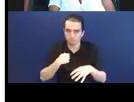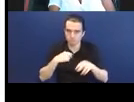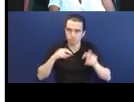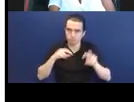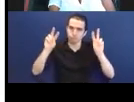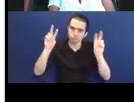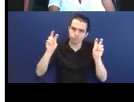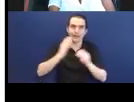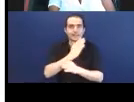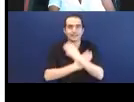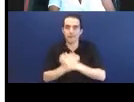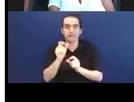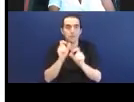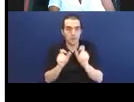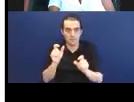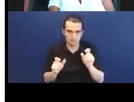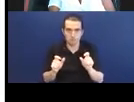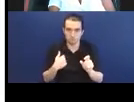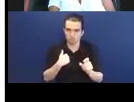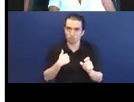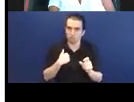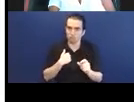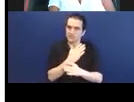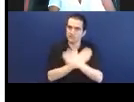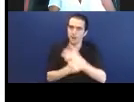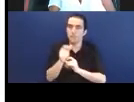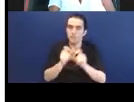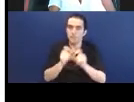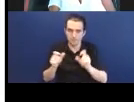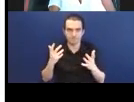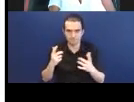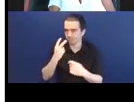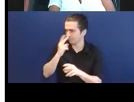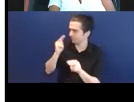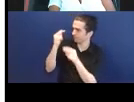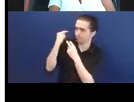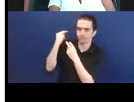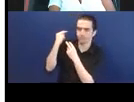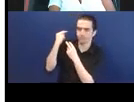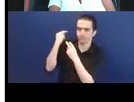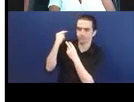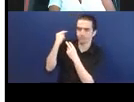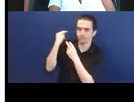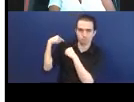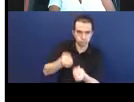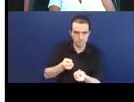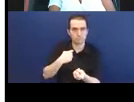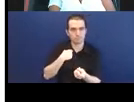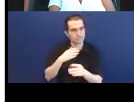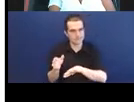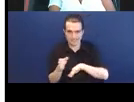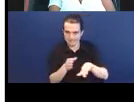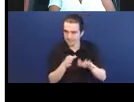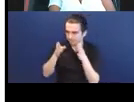condition was thought to be the root cause of their exclusion from society, an approach